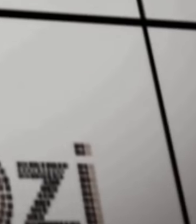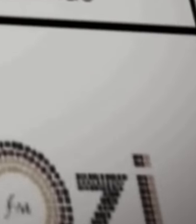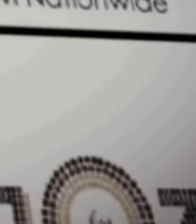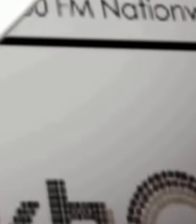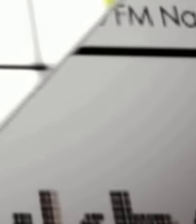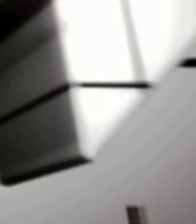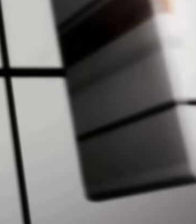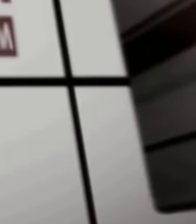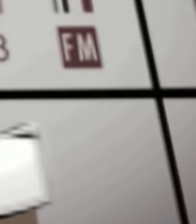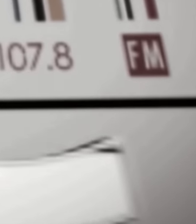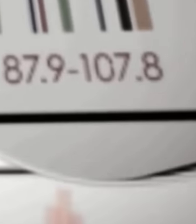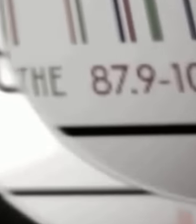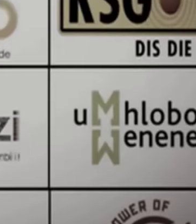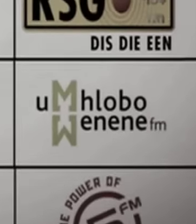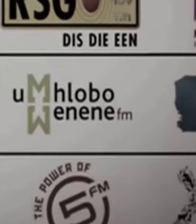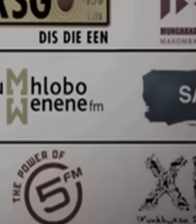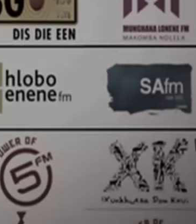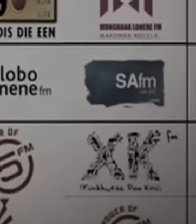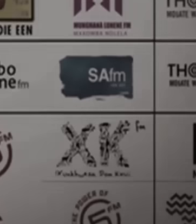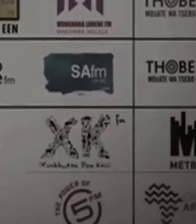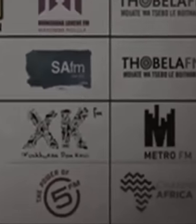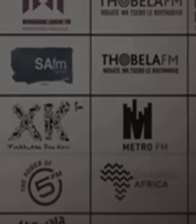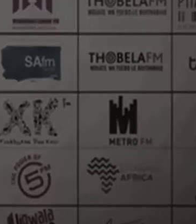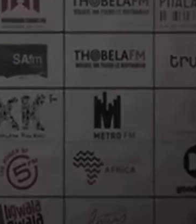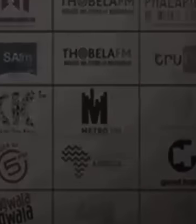tsa SABC.